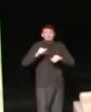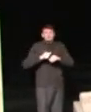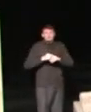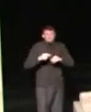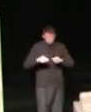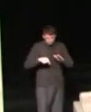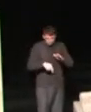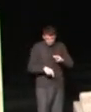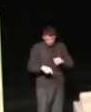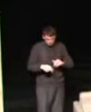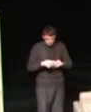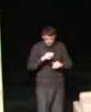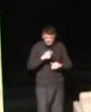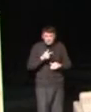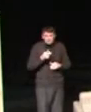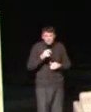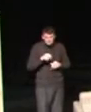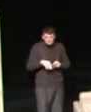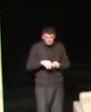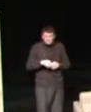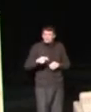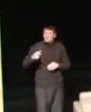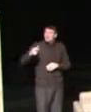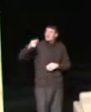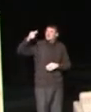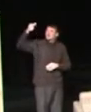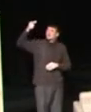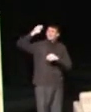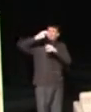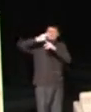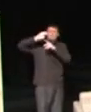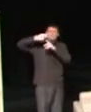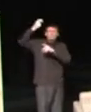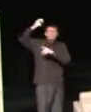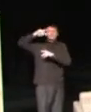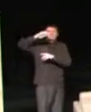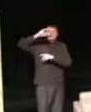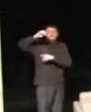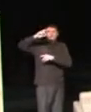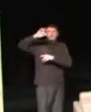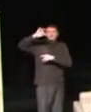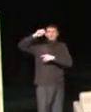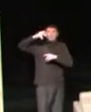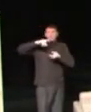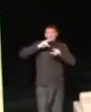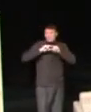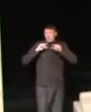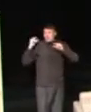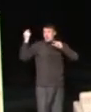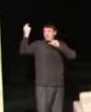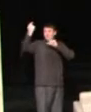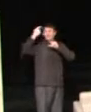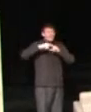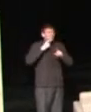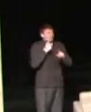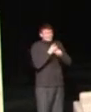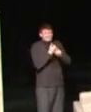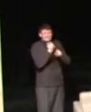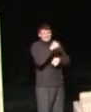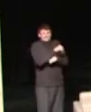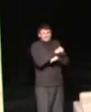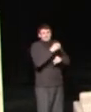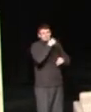of contemplation, and glass cloud to that shining Tower of Hope, which will be lit this evening. In